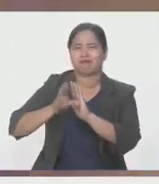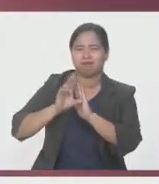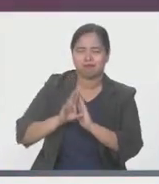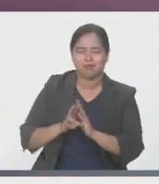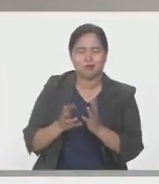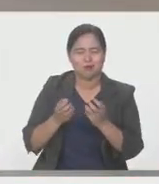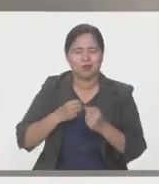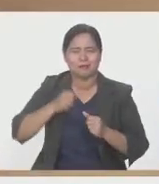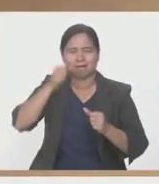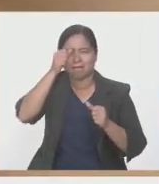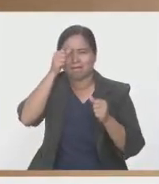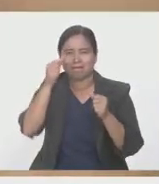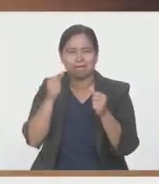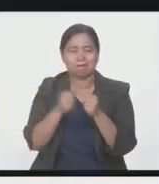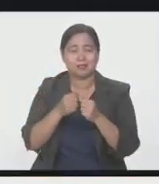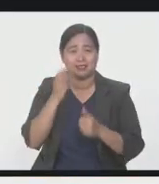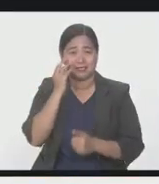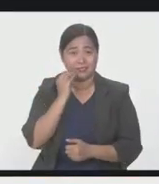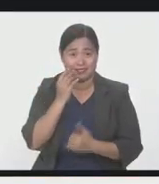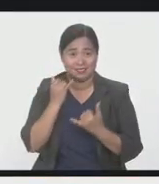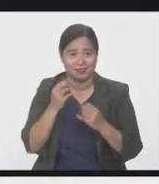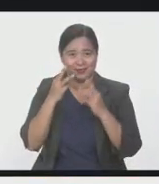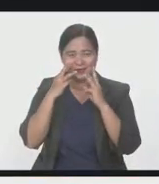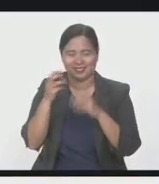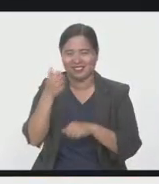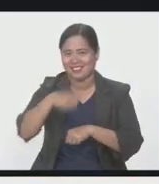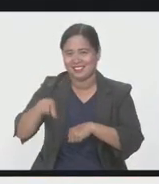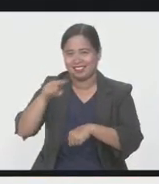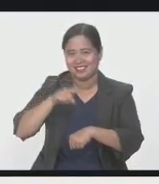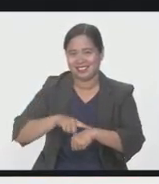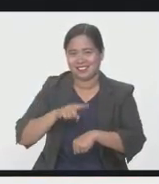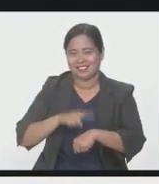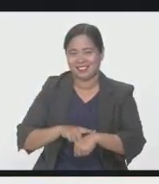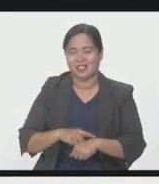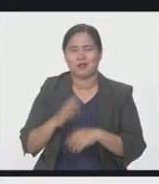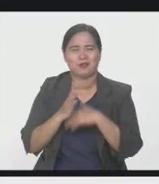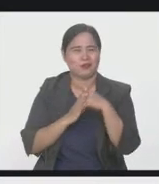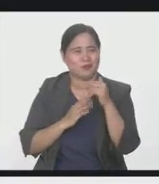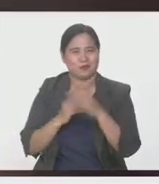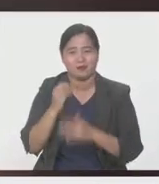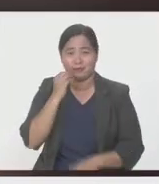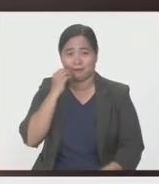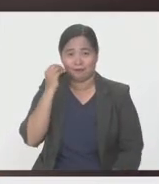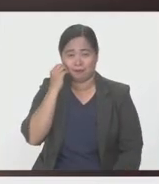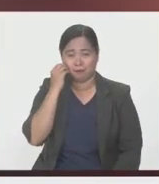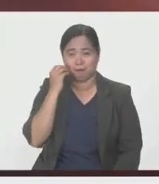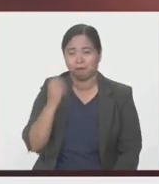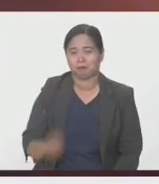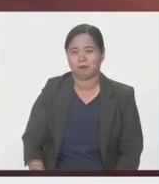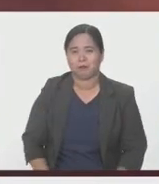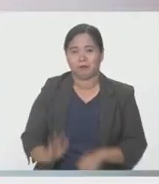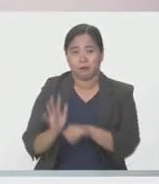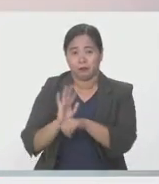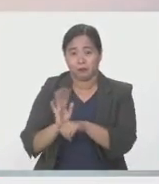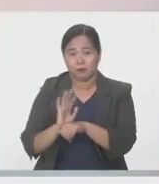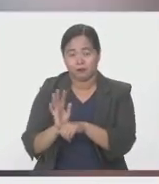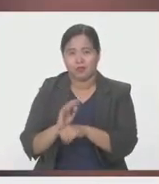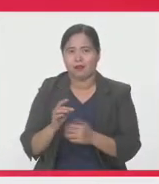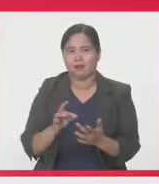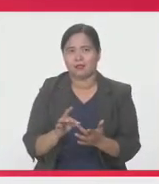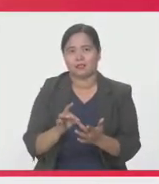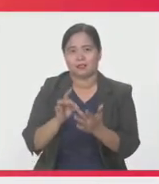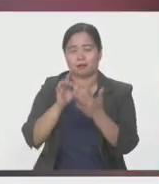iconic concert experience can now watch it anytime from the comfort of their homes. The movie, which will be